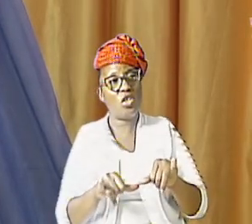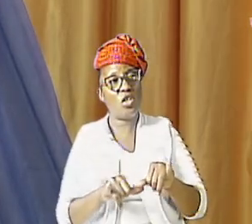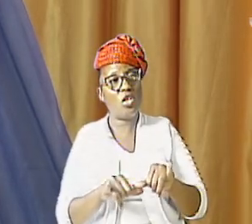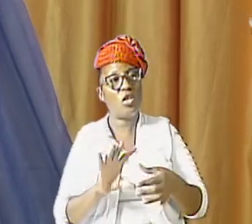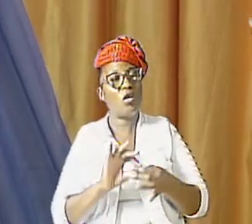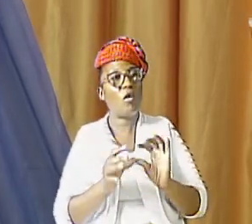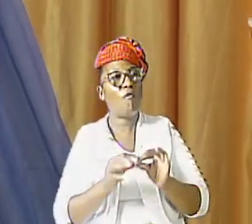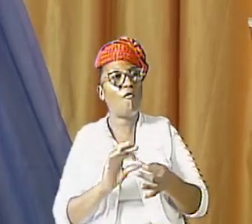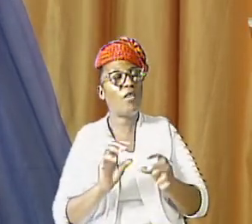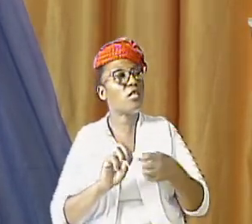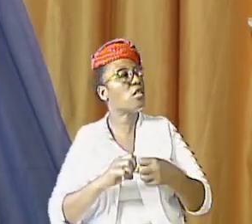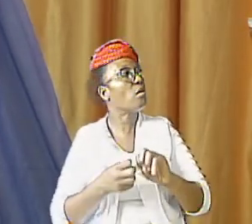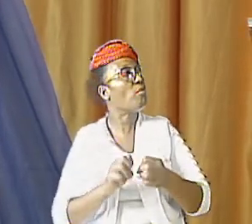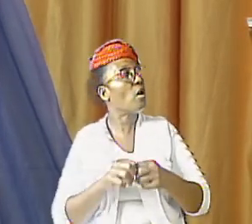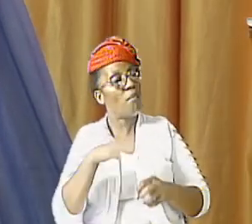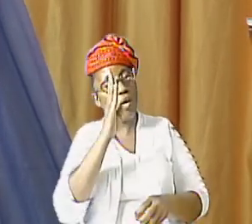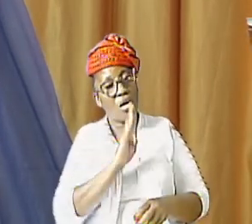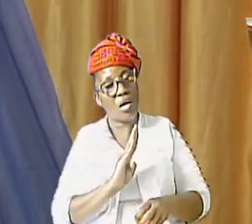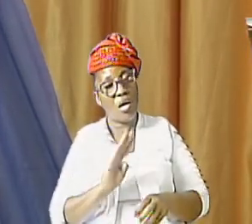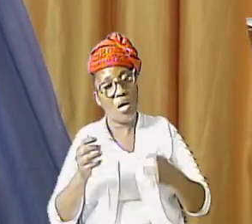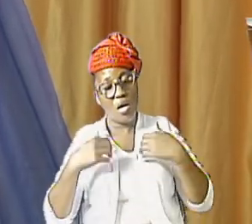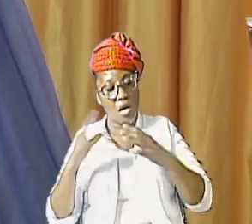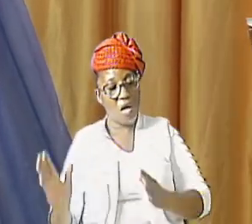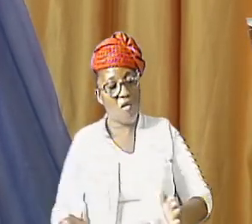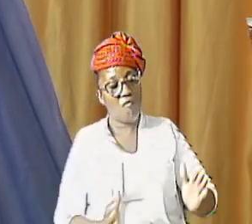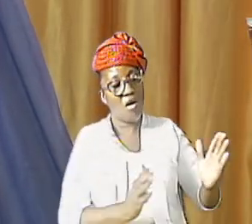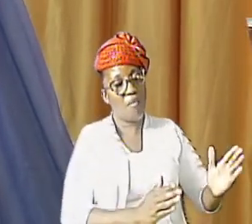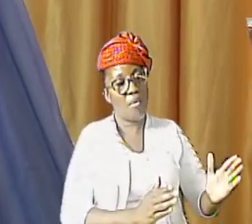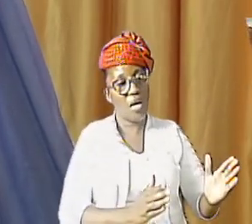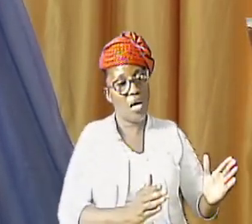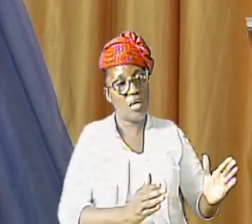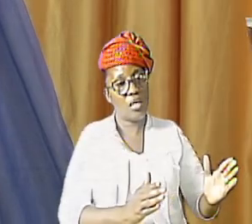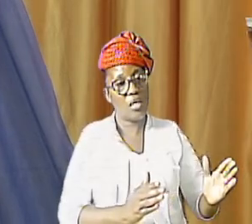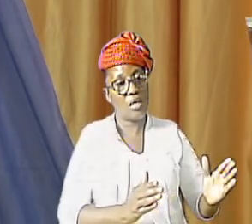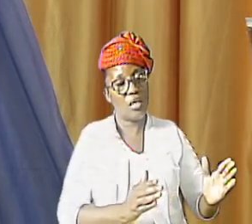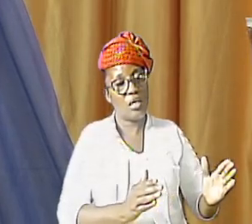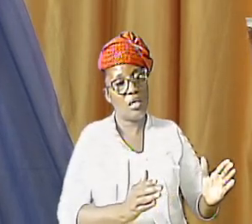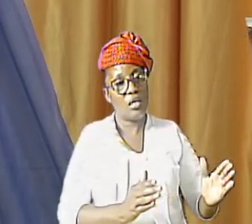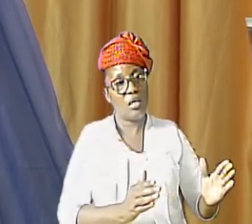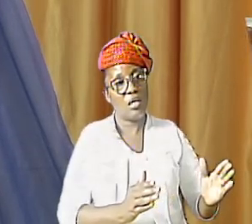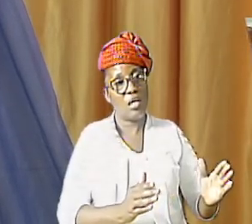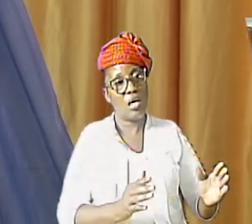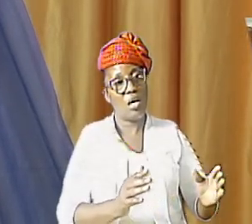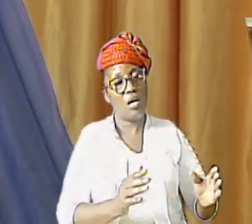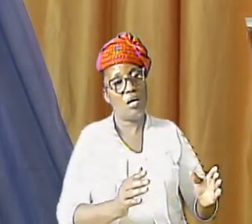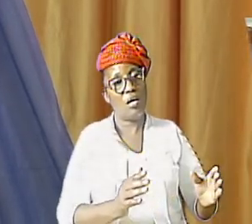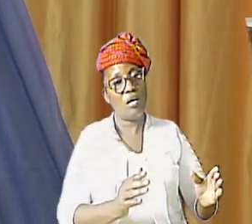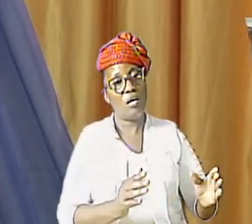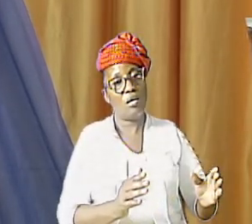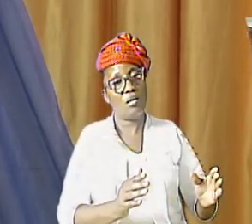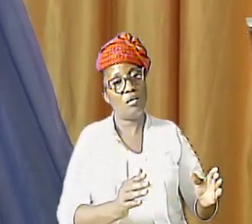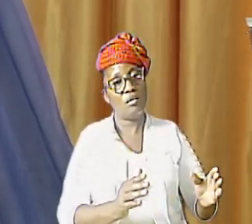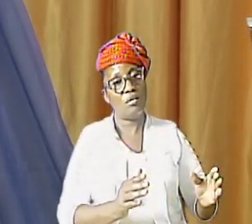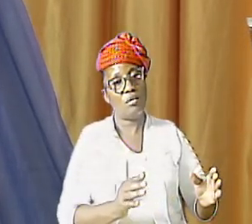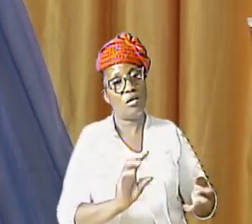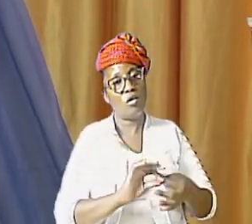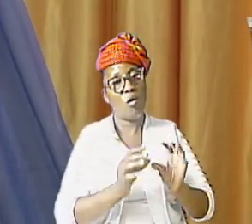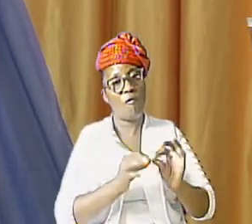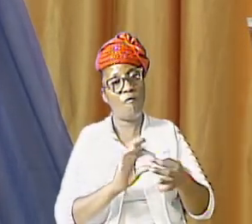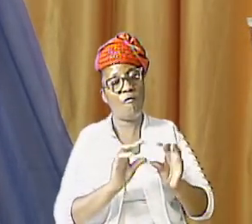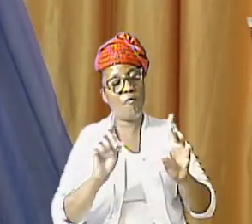with this problem. But God had a plan in the long run to deal with sin once and for